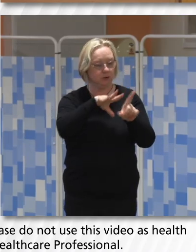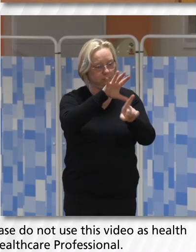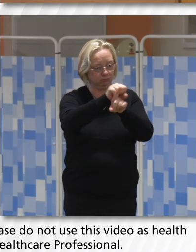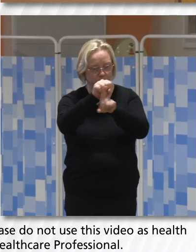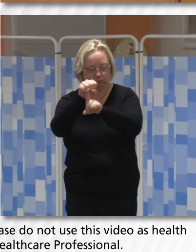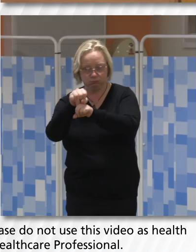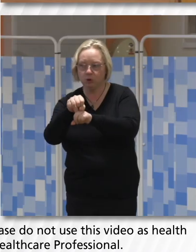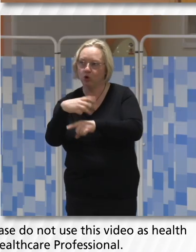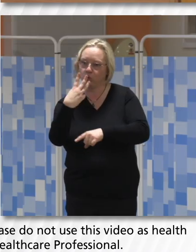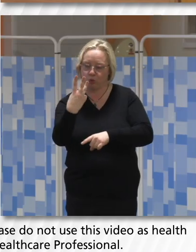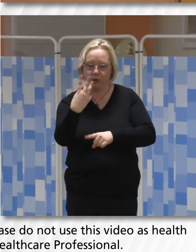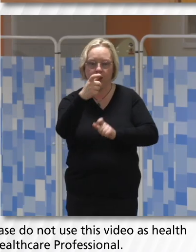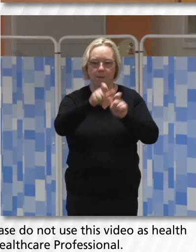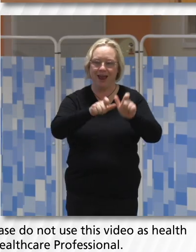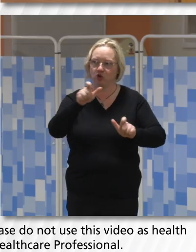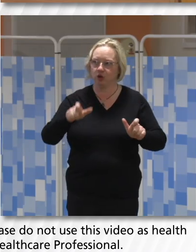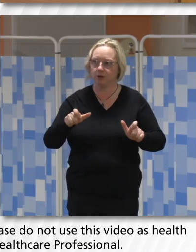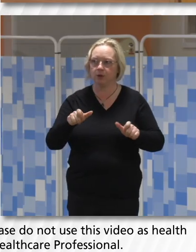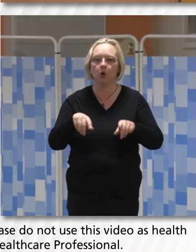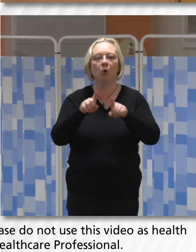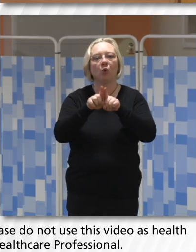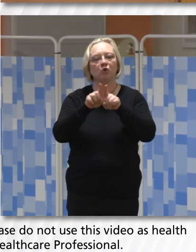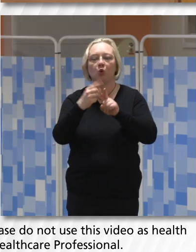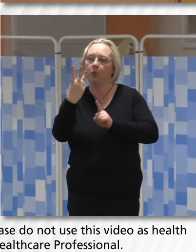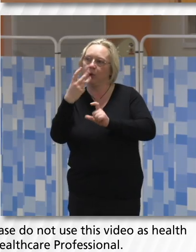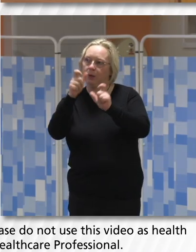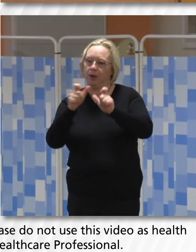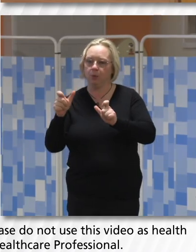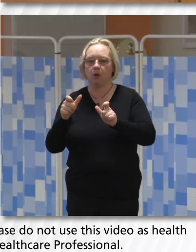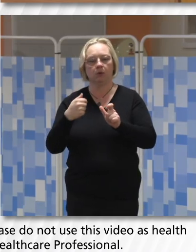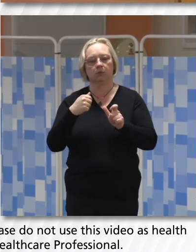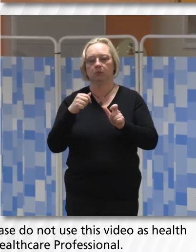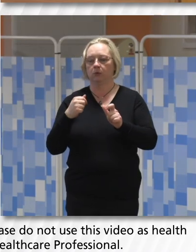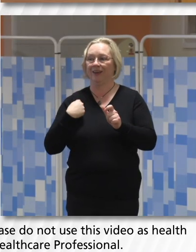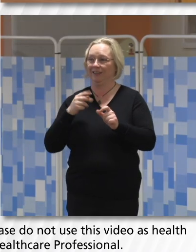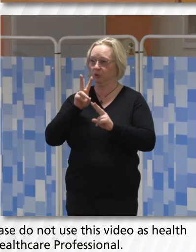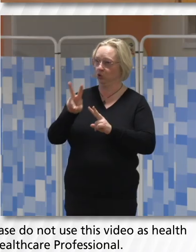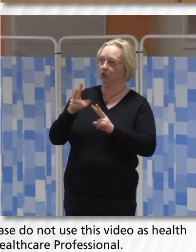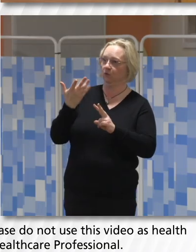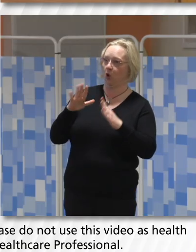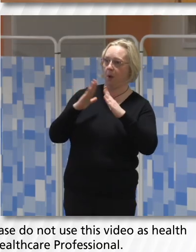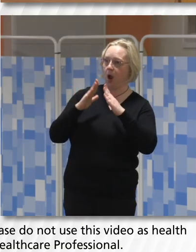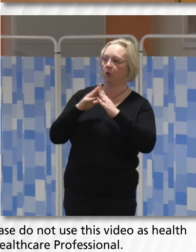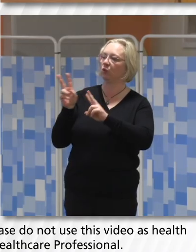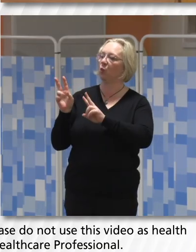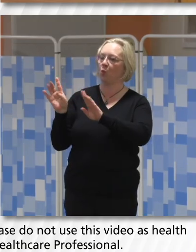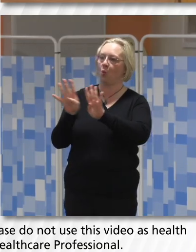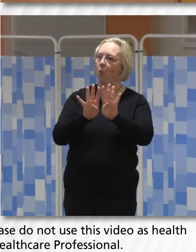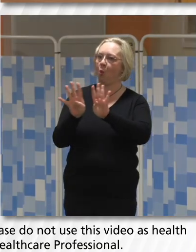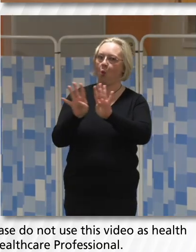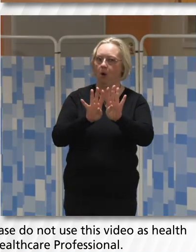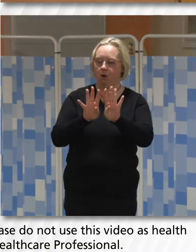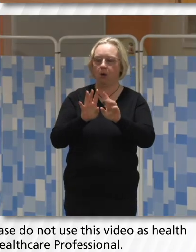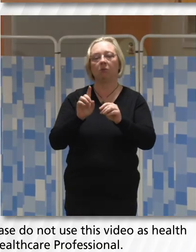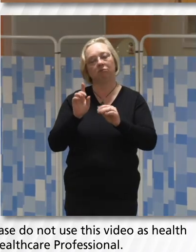own and 3 people that walked past his house every day. But he was very accurate. It was about 60